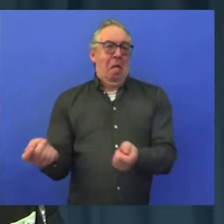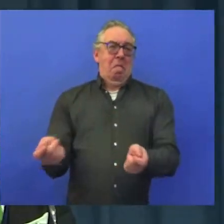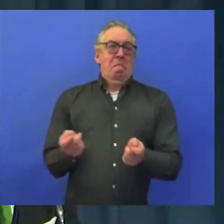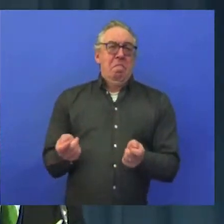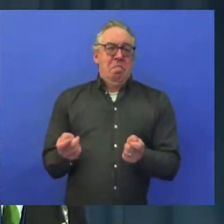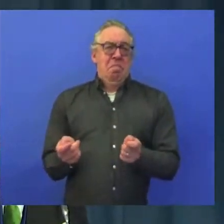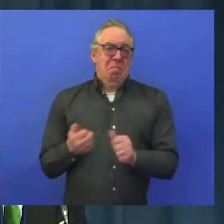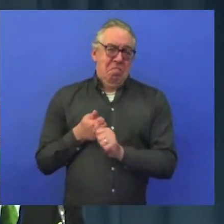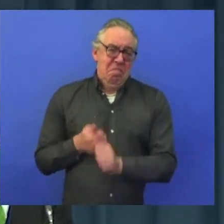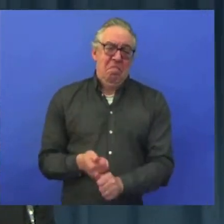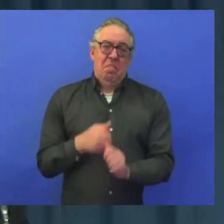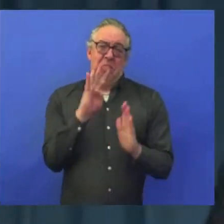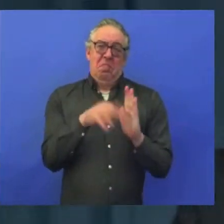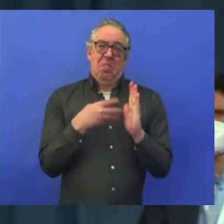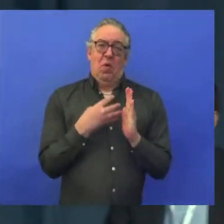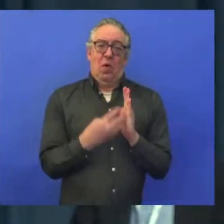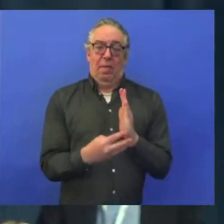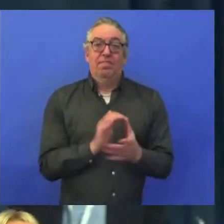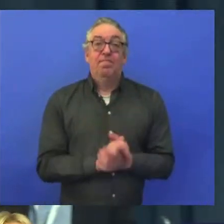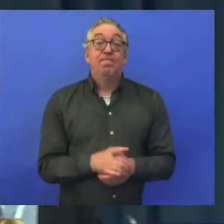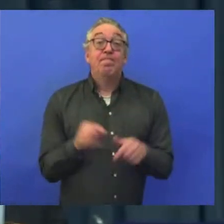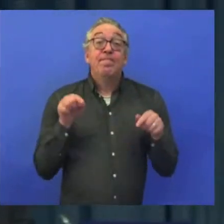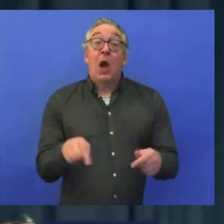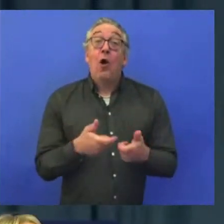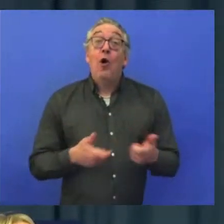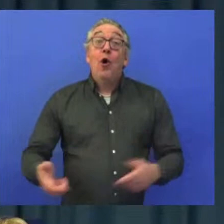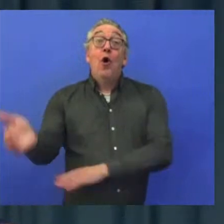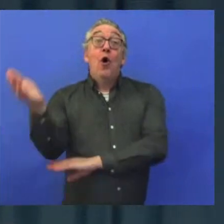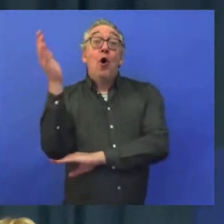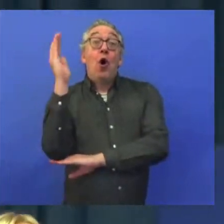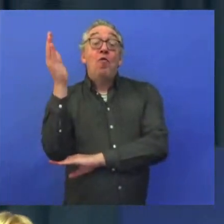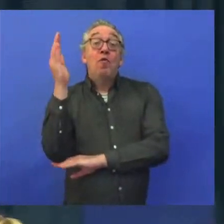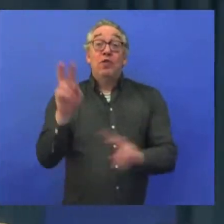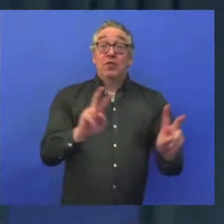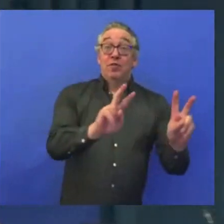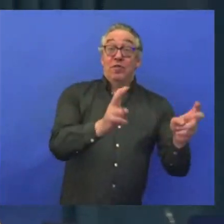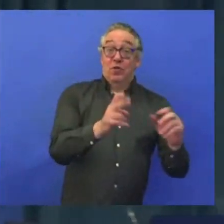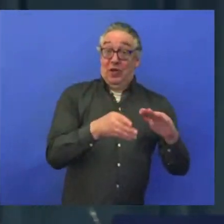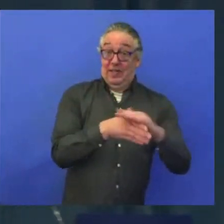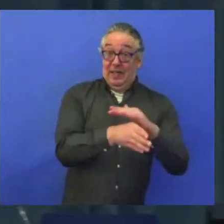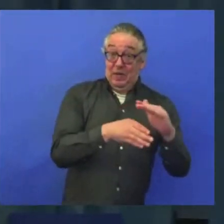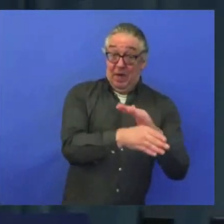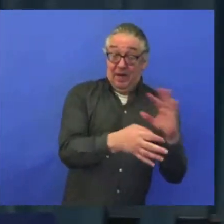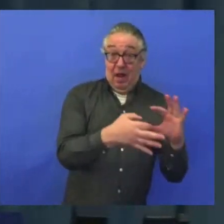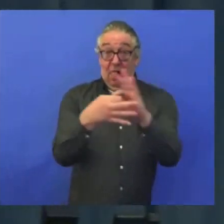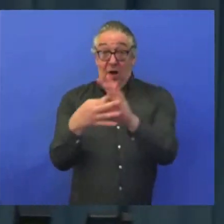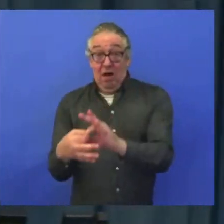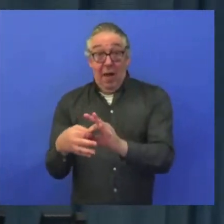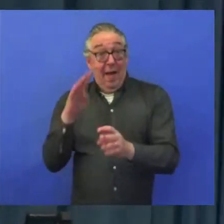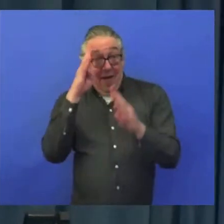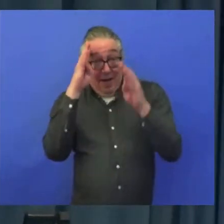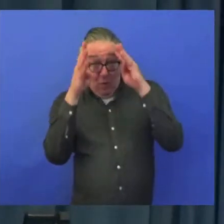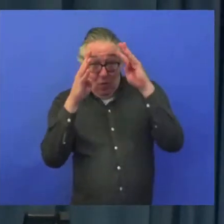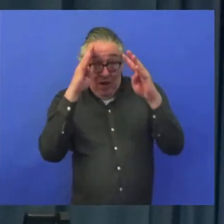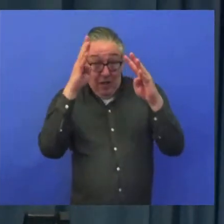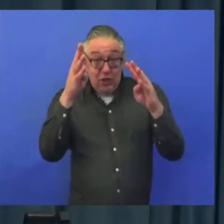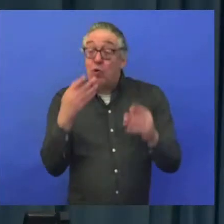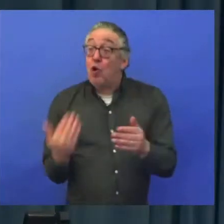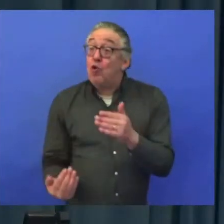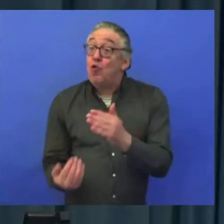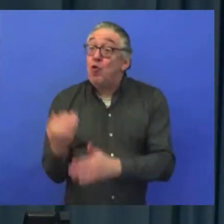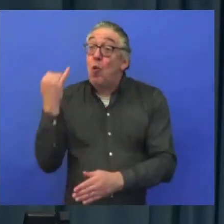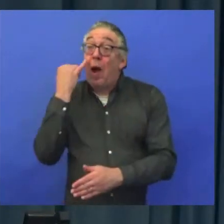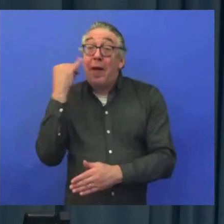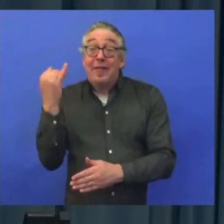about accessibility and innovation and pushing new ideas. And there could be no better way to end